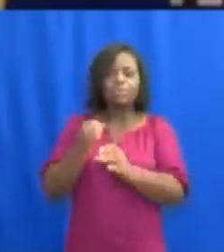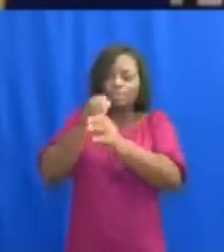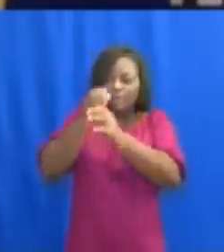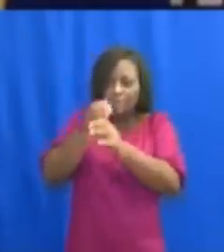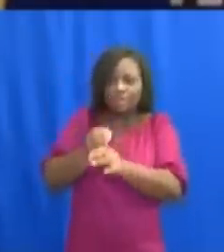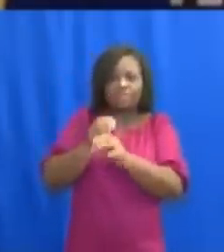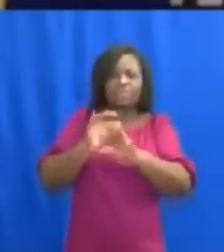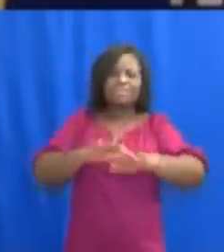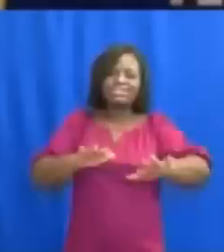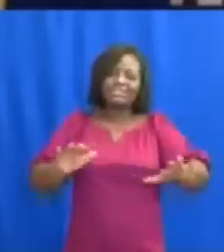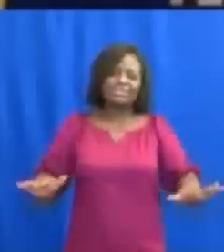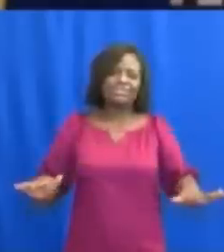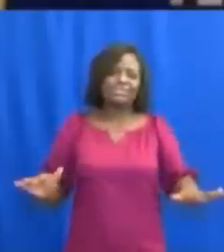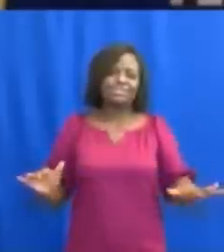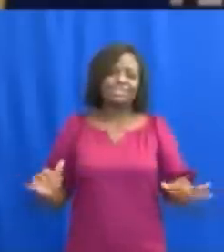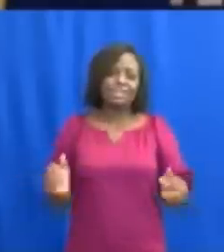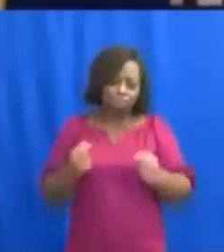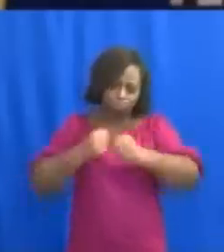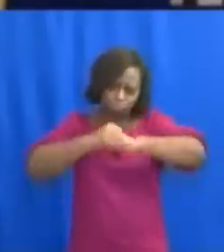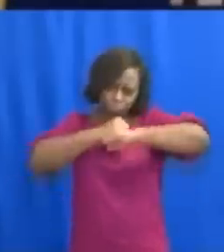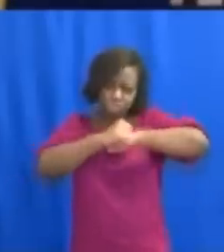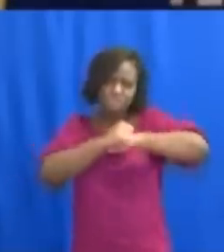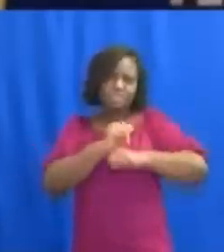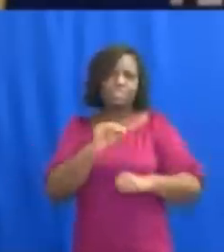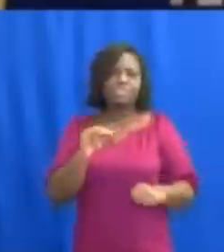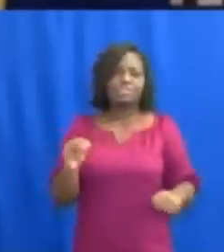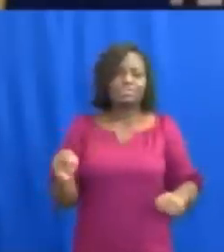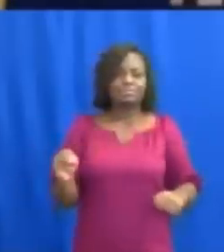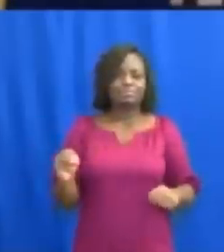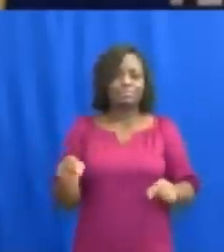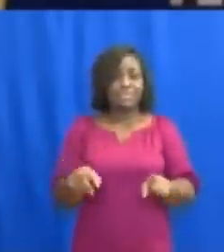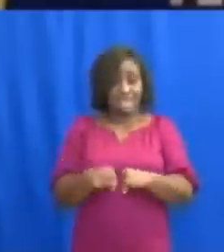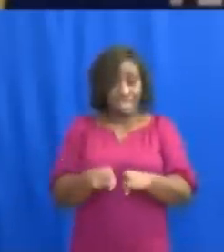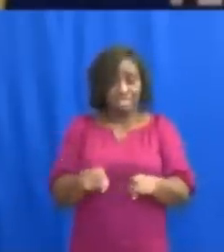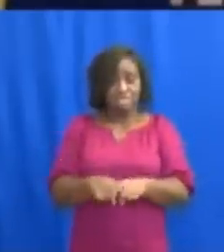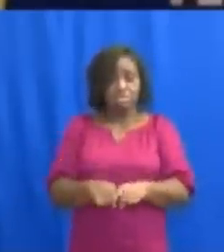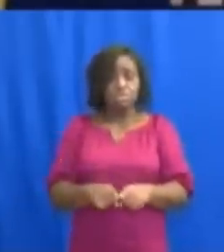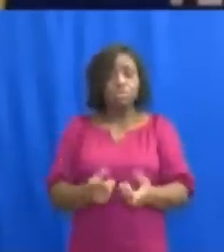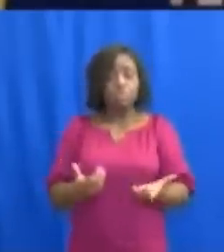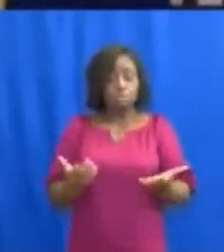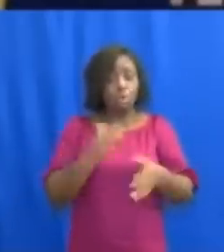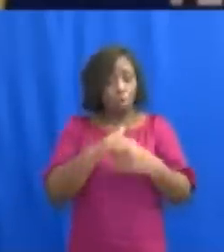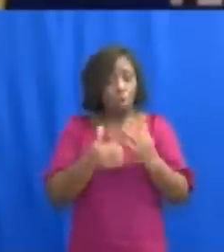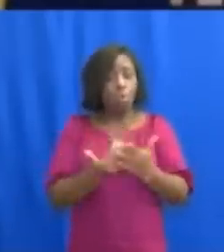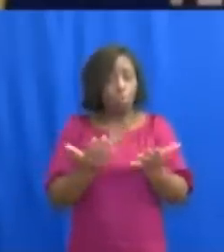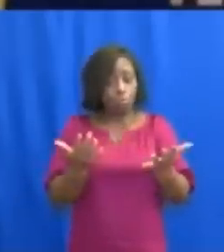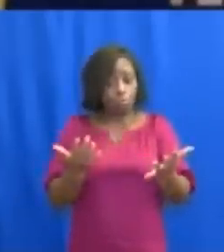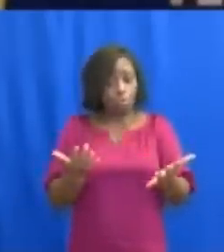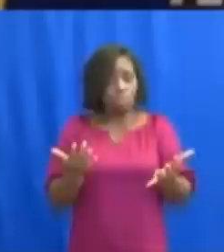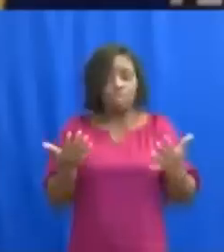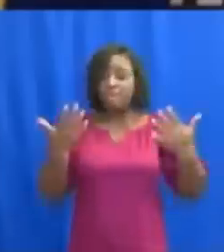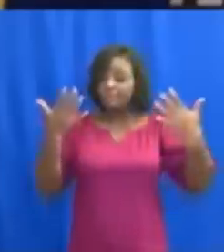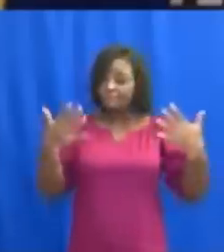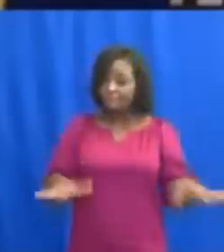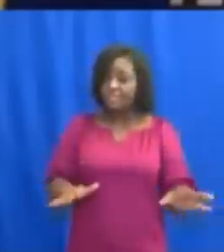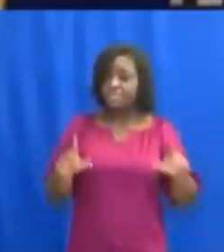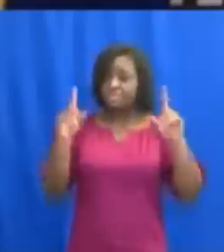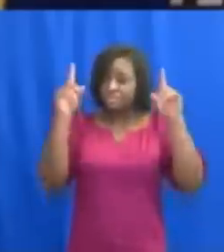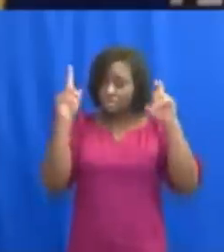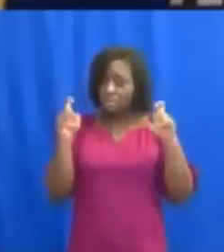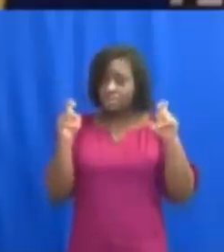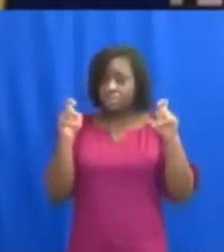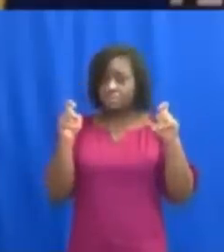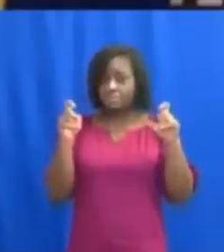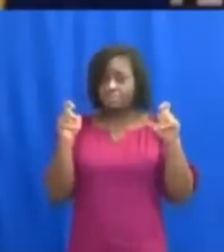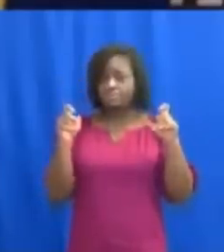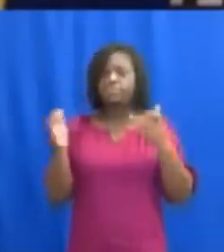no so abɔ wɔn ho ban sɛnea ɛfata na wɔn wie nsɔhwɛ no a